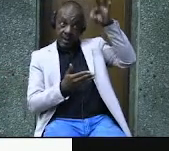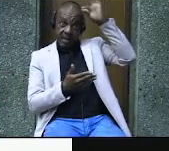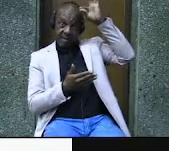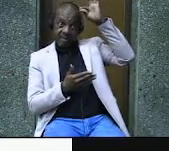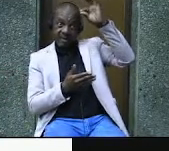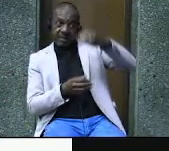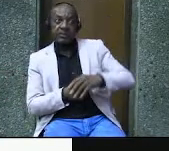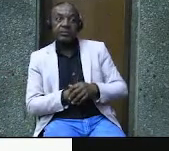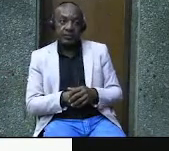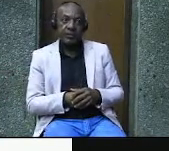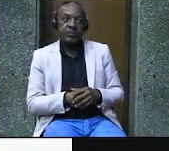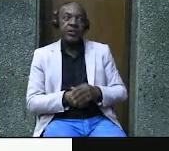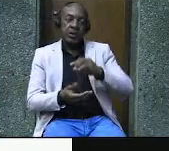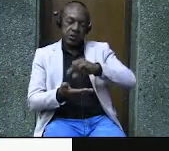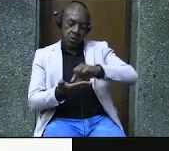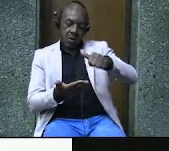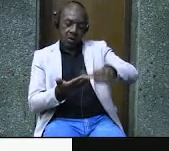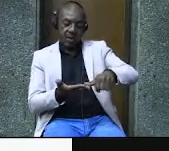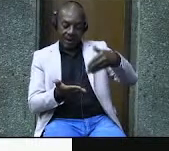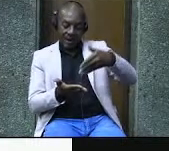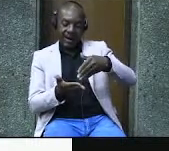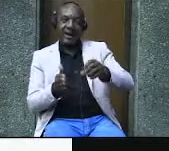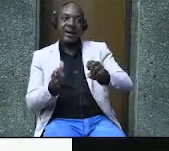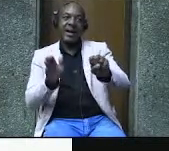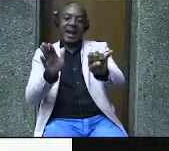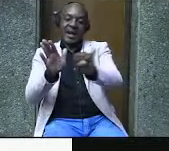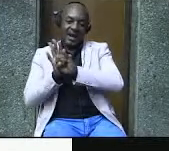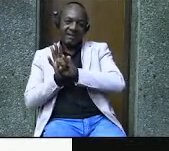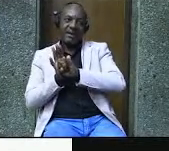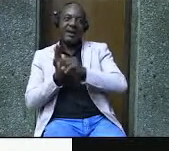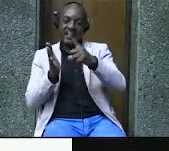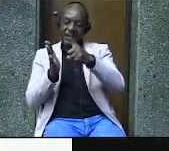Now the notice identifies the date